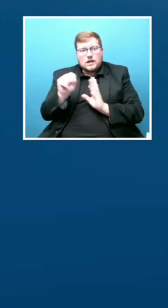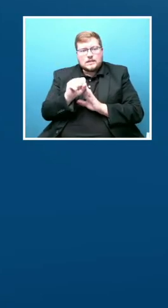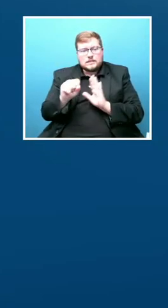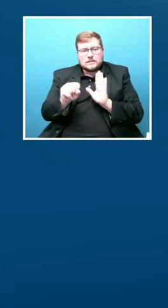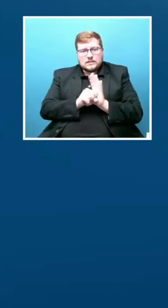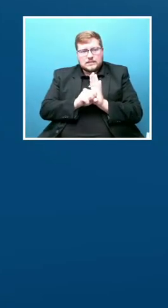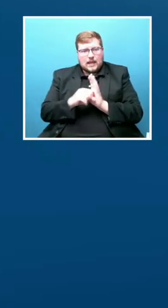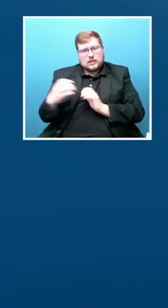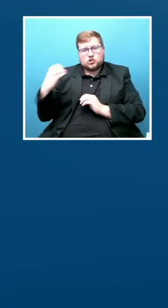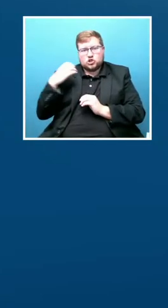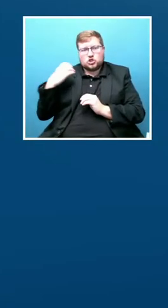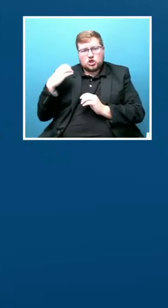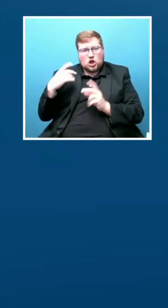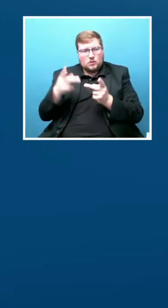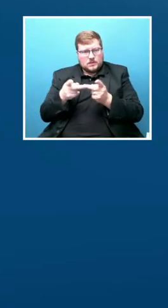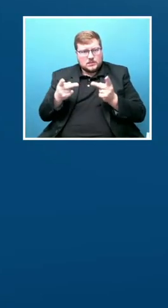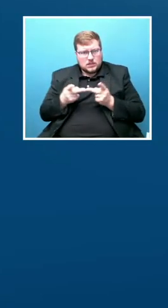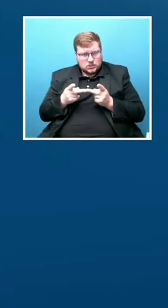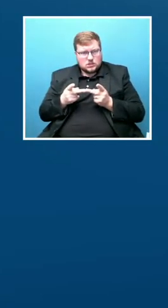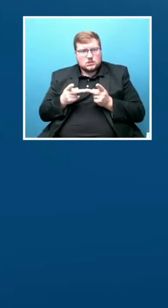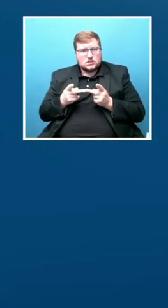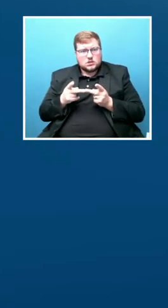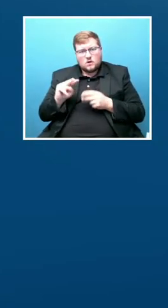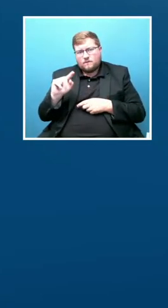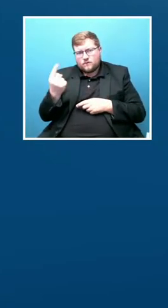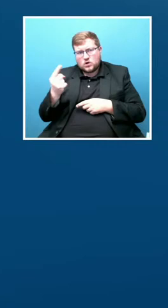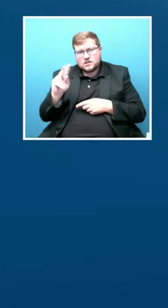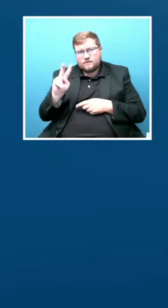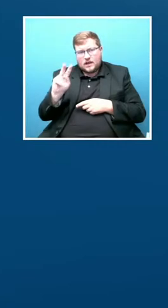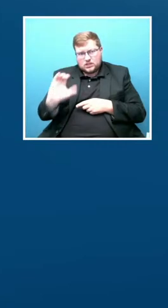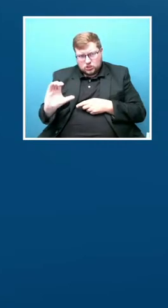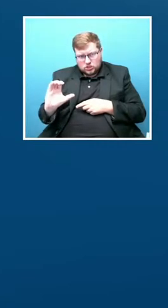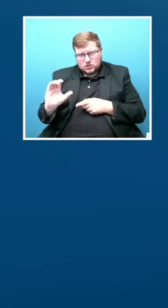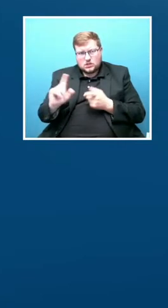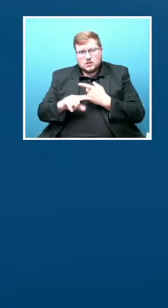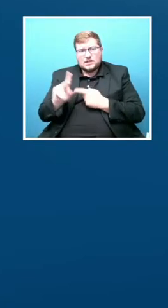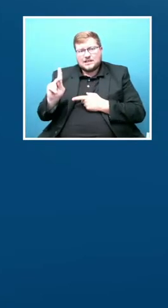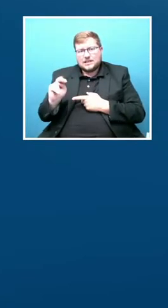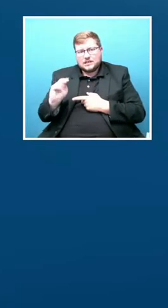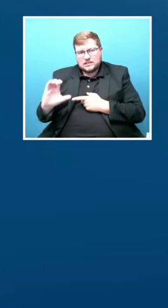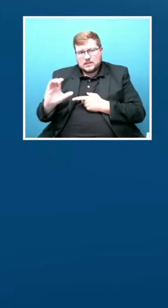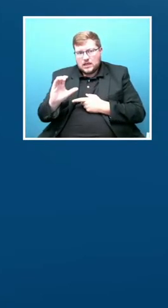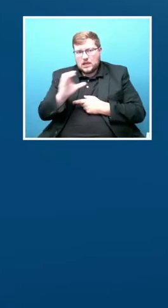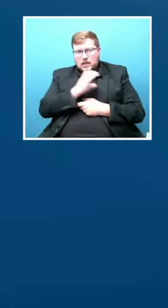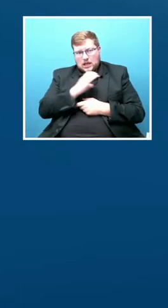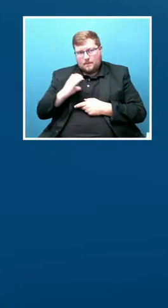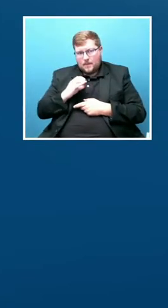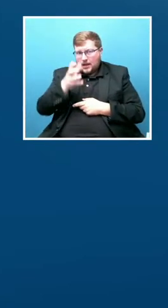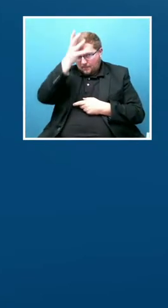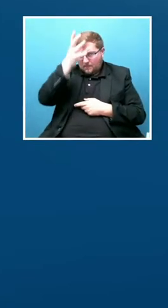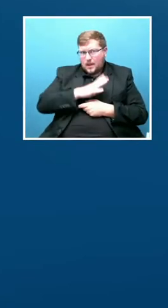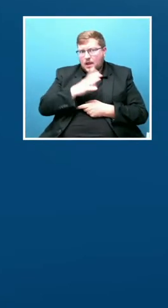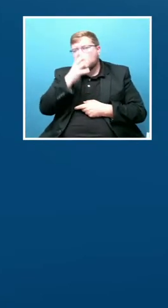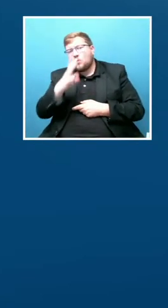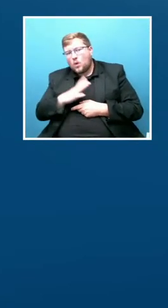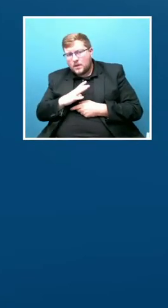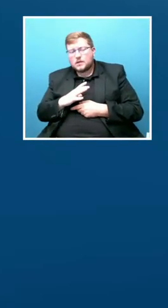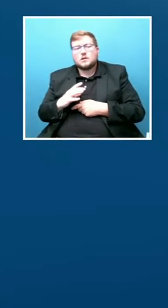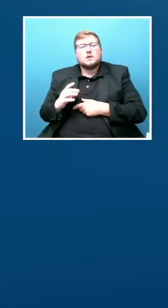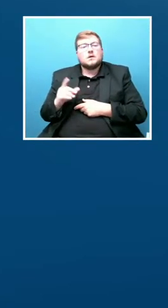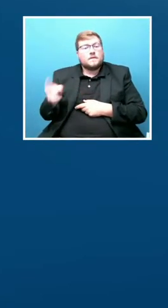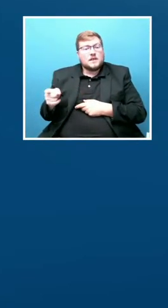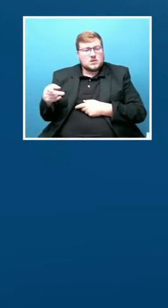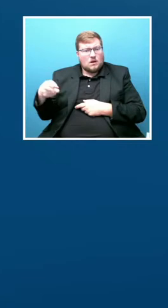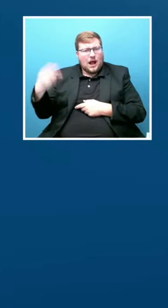chair, a first vice chair, DNC committee man and woman, and those are incredibly high